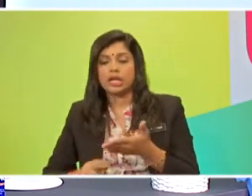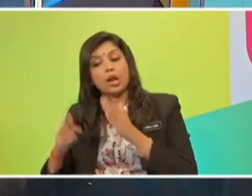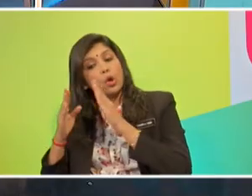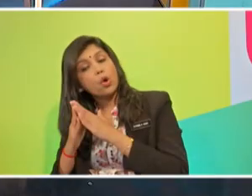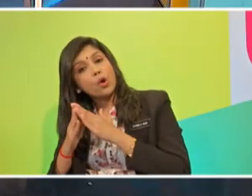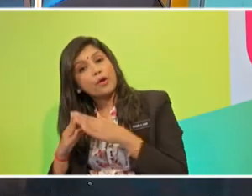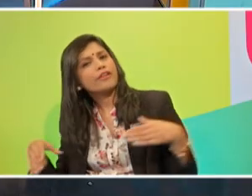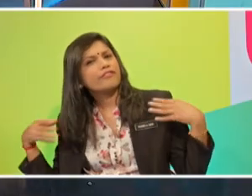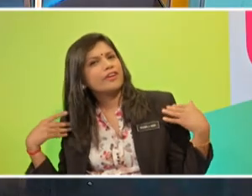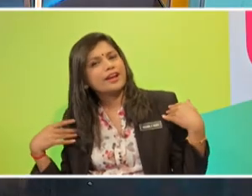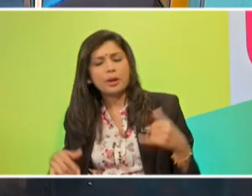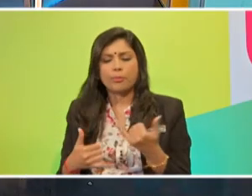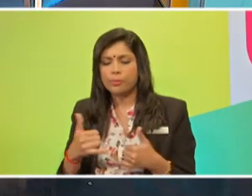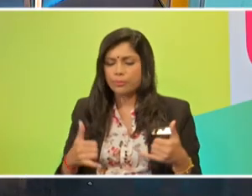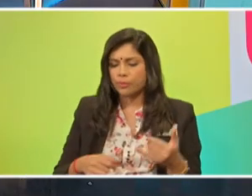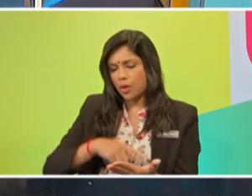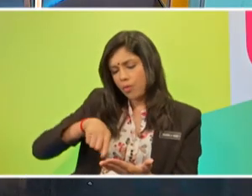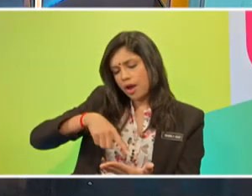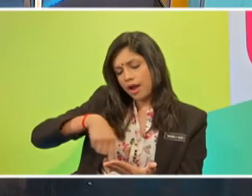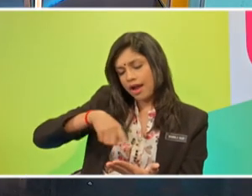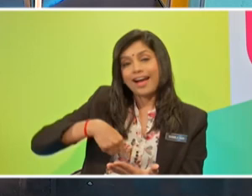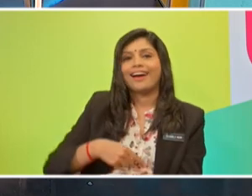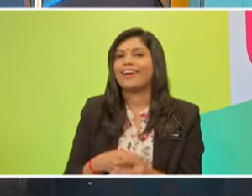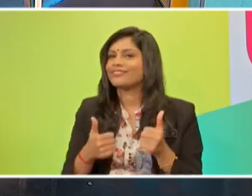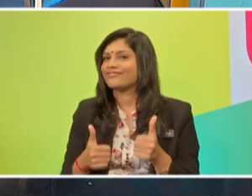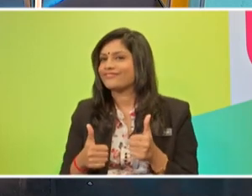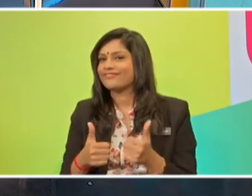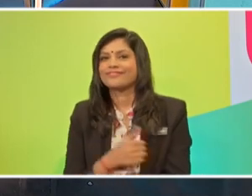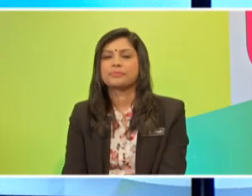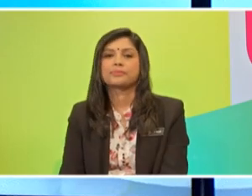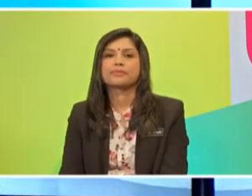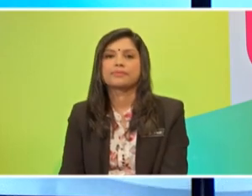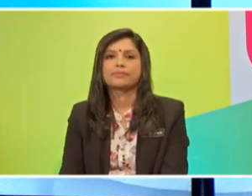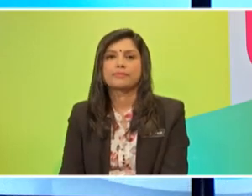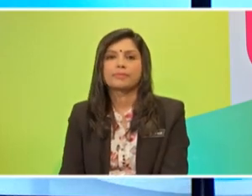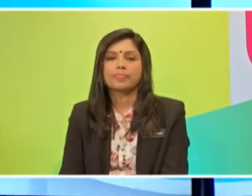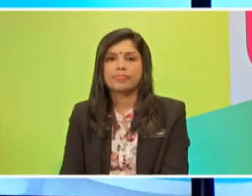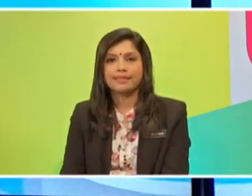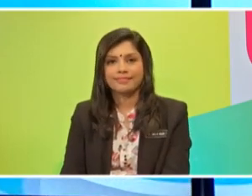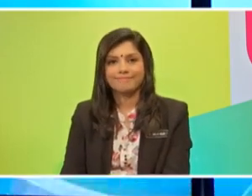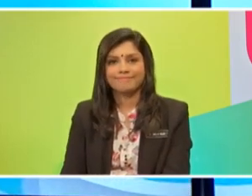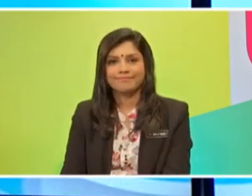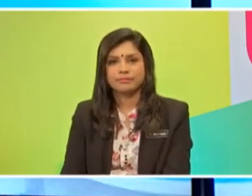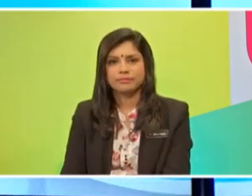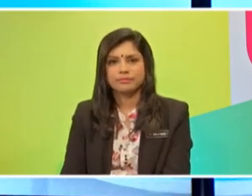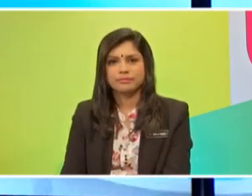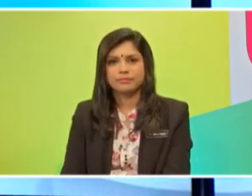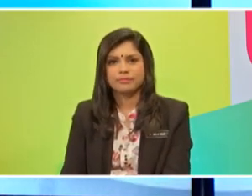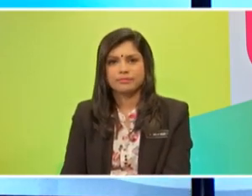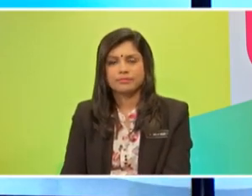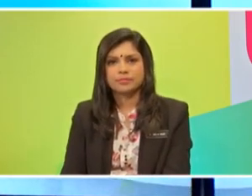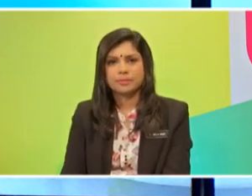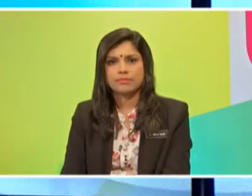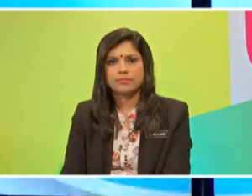And I think it's really, really fun. Wow, what a wonderful lesson we have had today. But before we end, maybe you